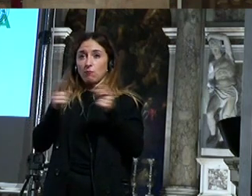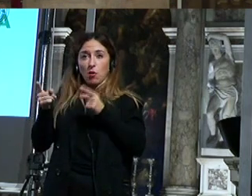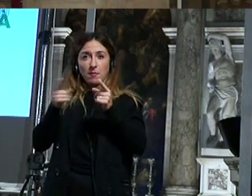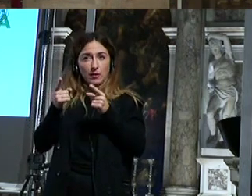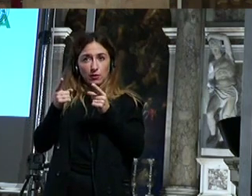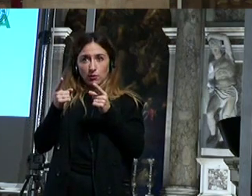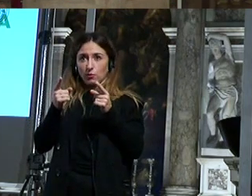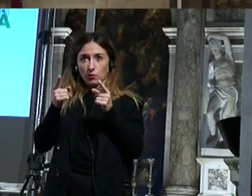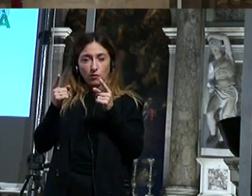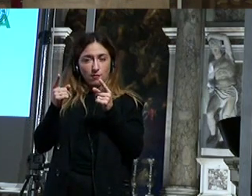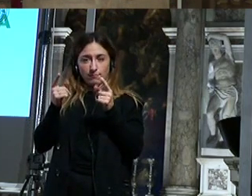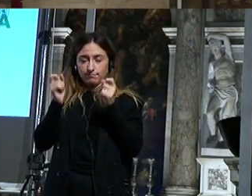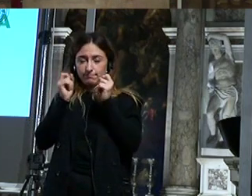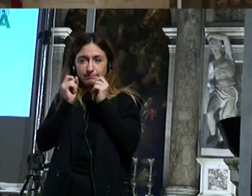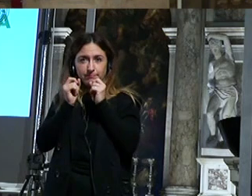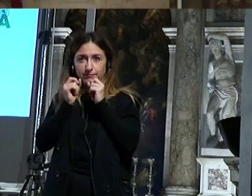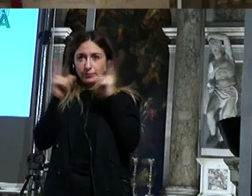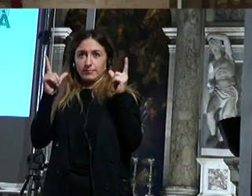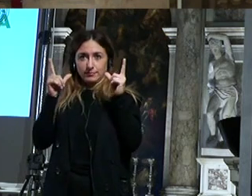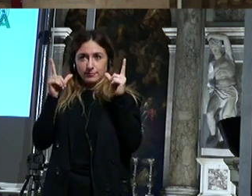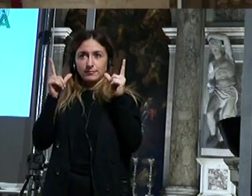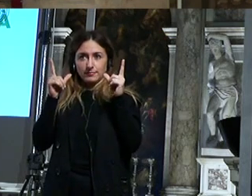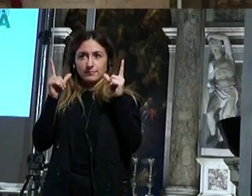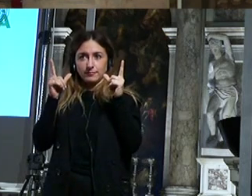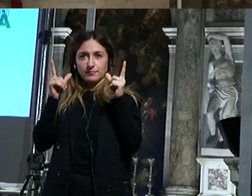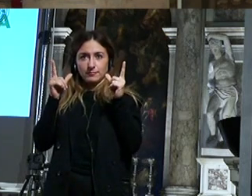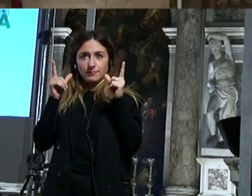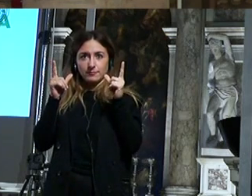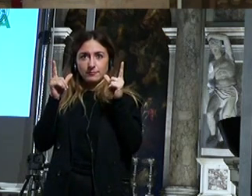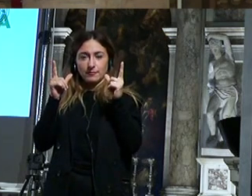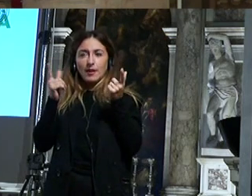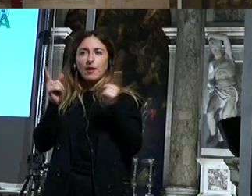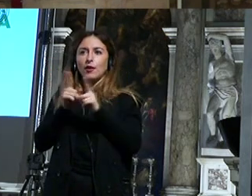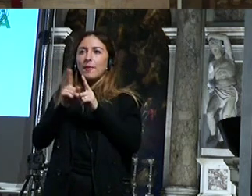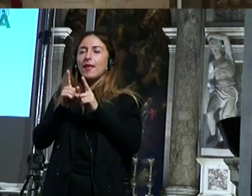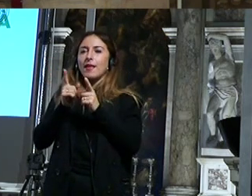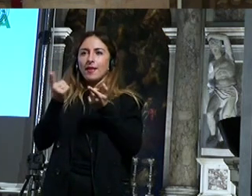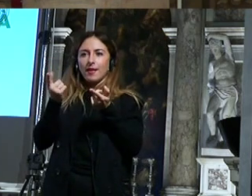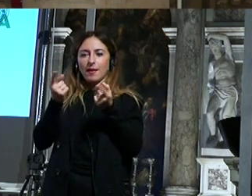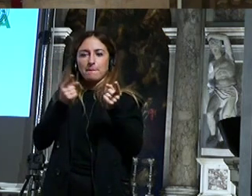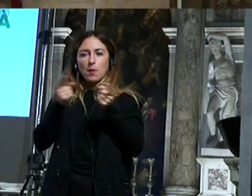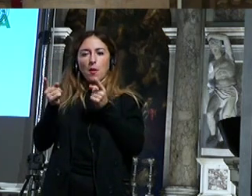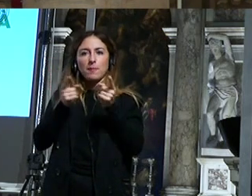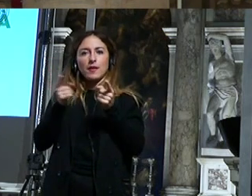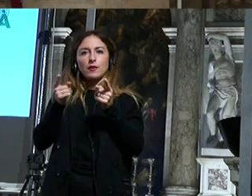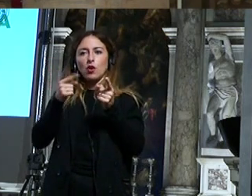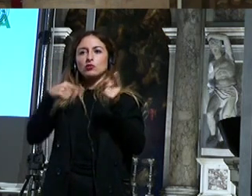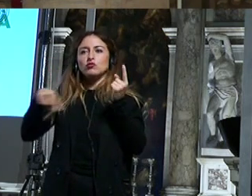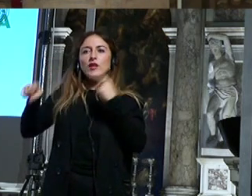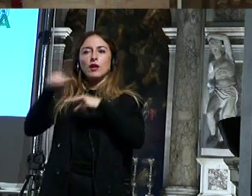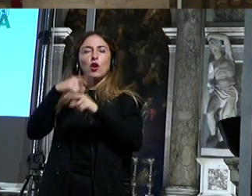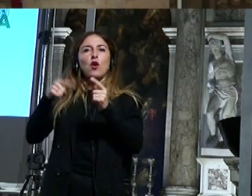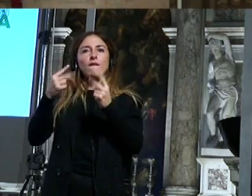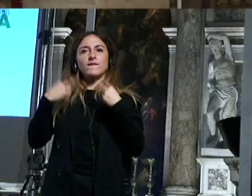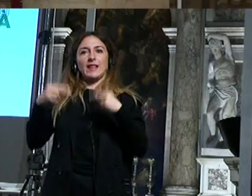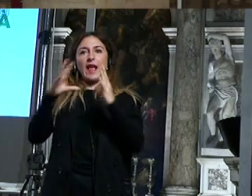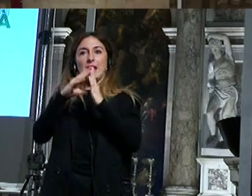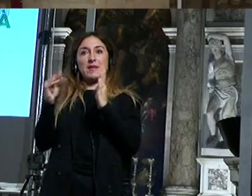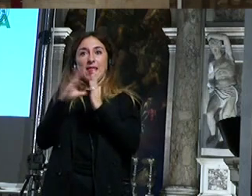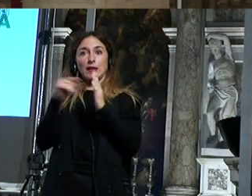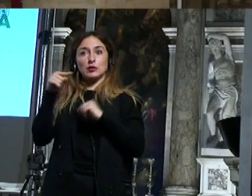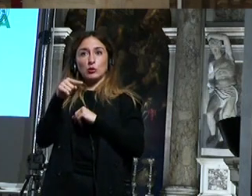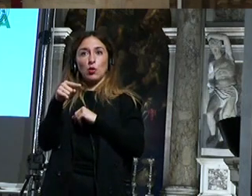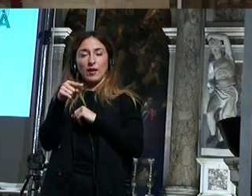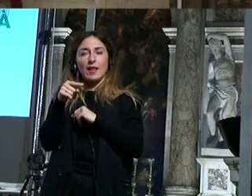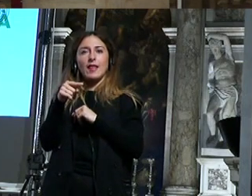art imitating life, this cycle in which life and art become a circle that you can't see where one stops and the